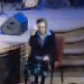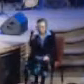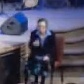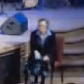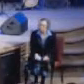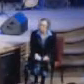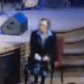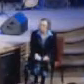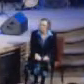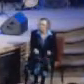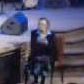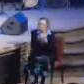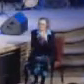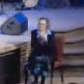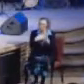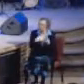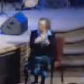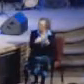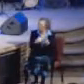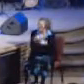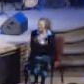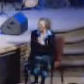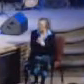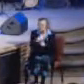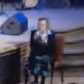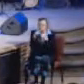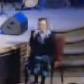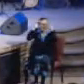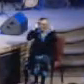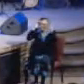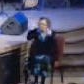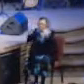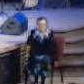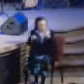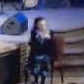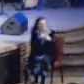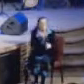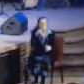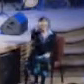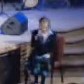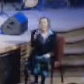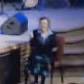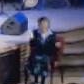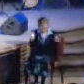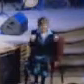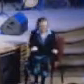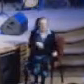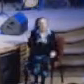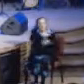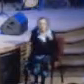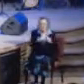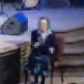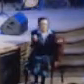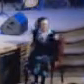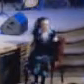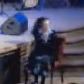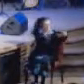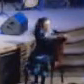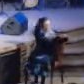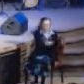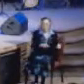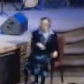But the point I'm trying to make is that we can't see the end from the beginning, but God sees it. And God said with him, all things are possible. He said,